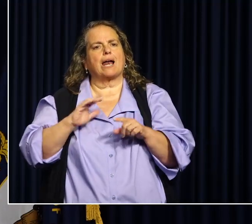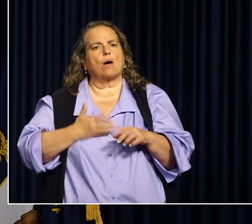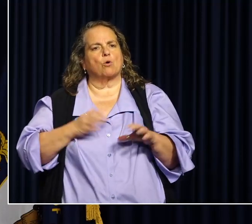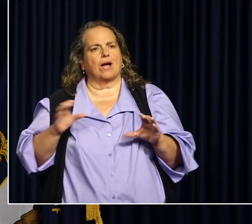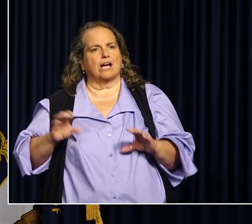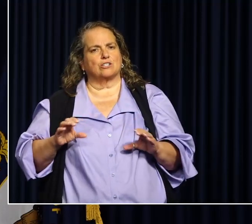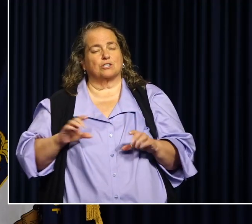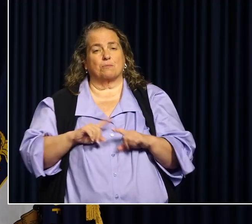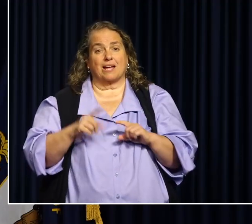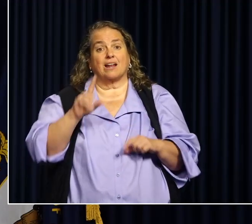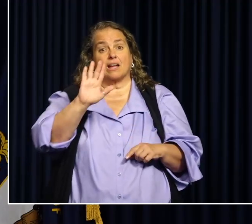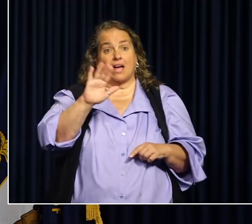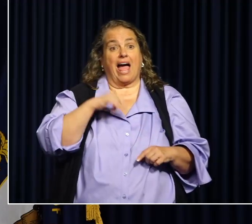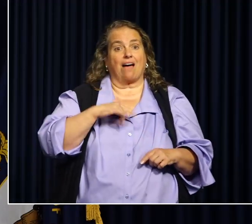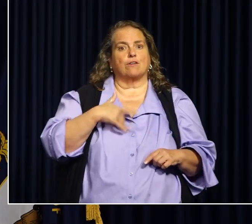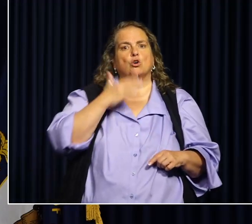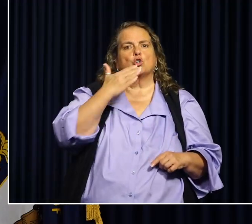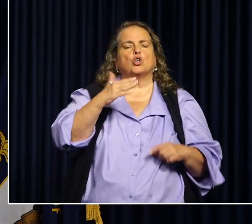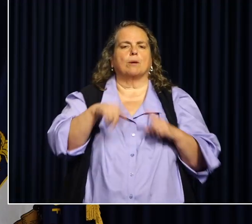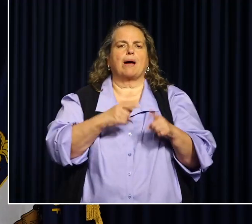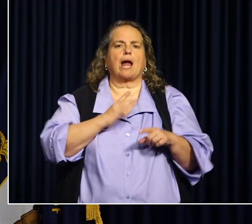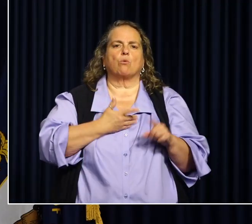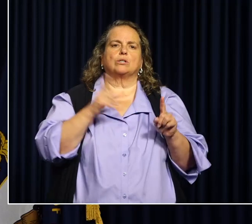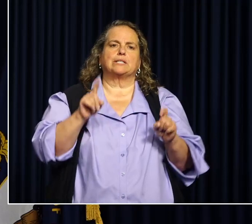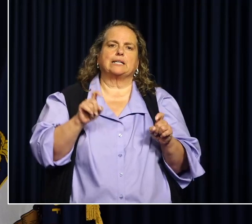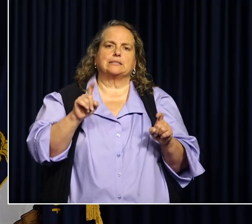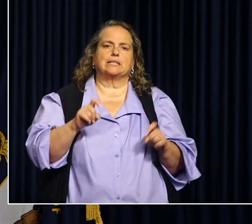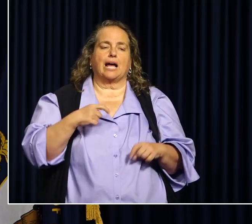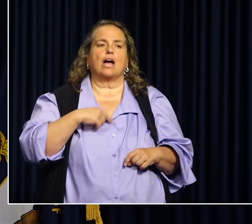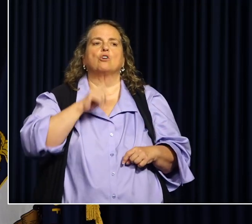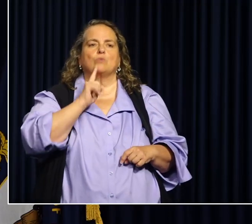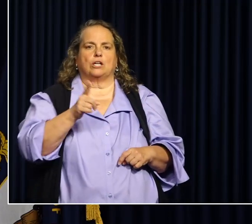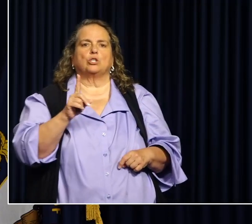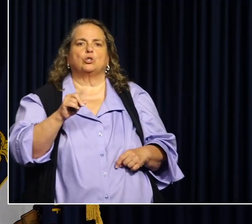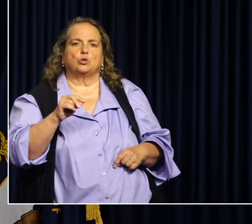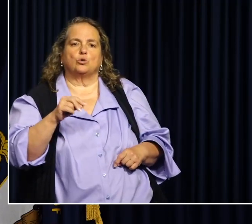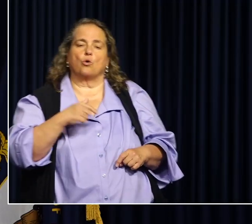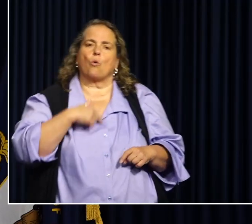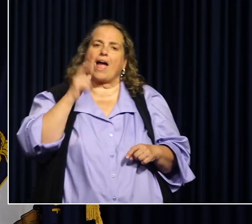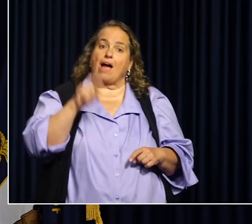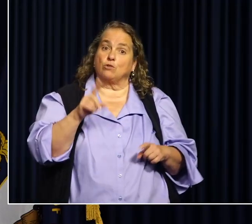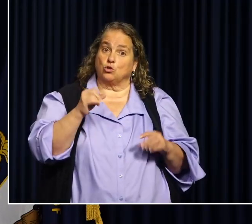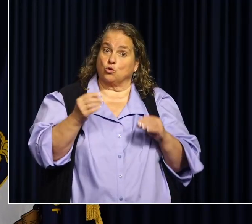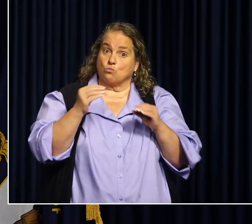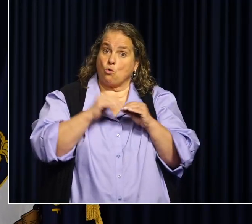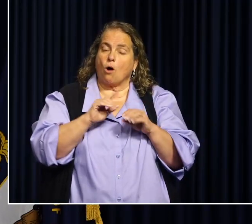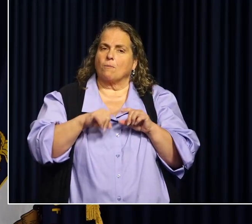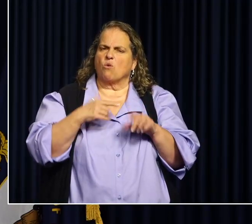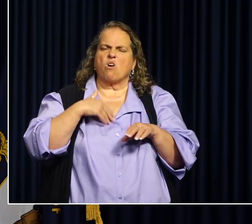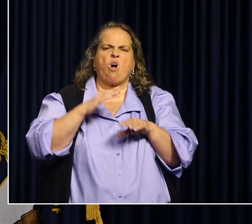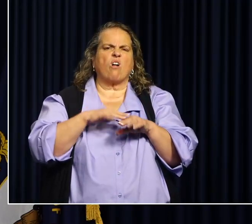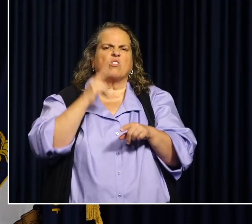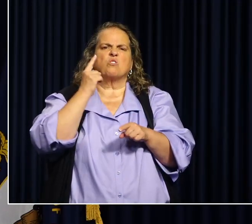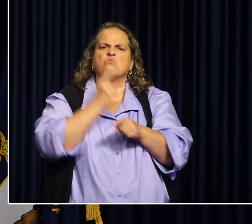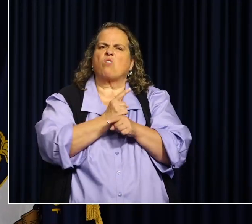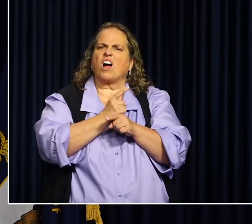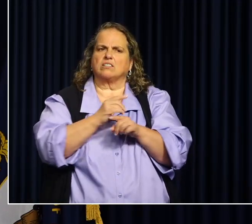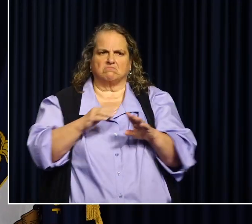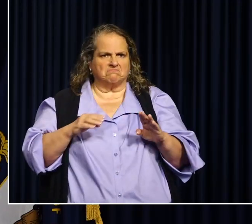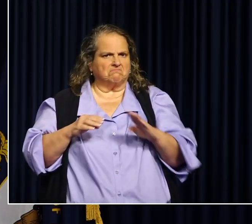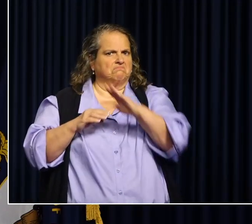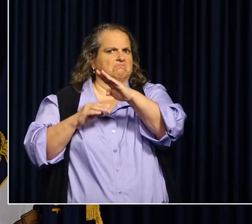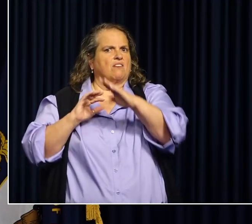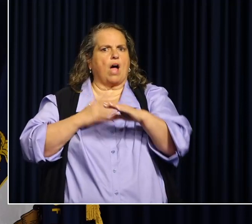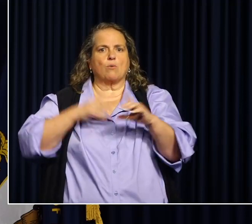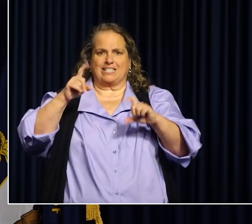But I feel good about our testing. I really do. Now, we got to do more, but we're on the right trajectory. And it was